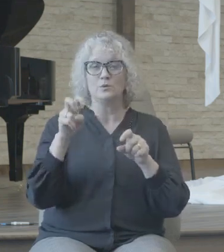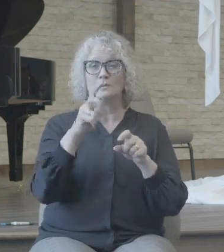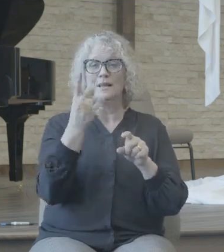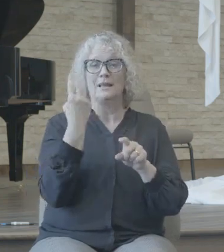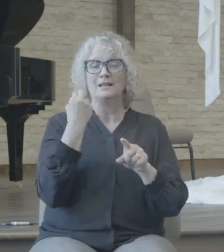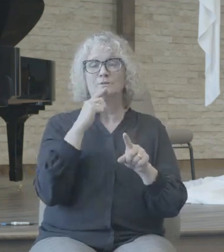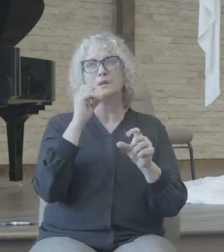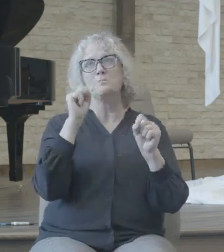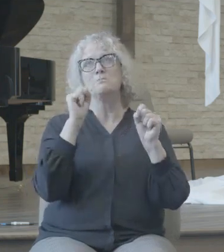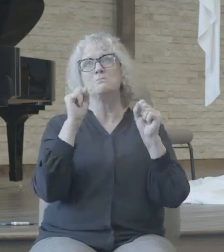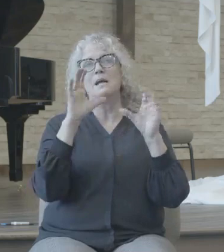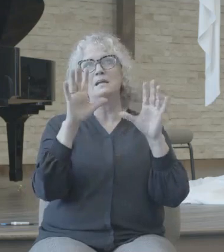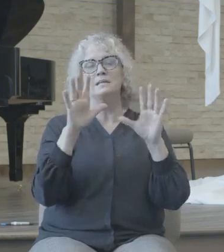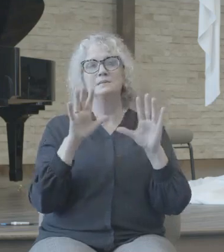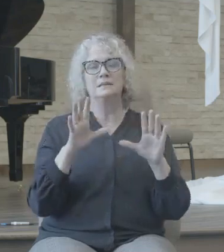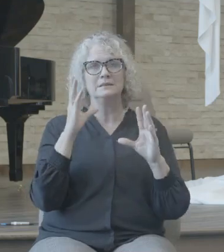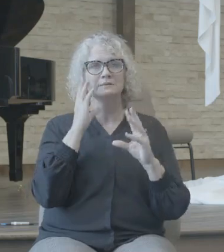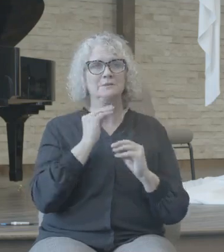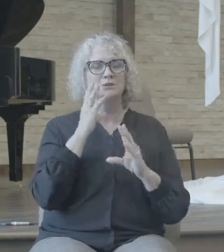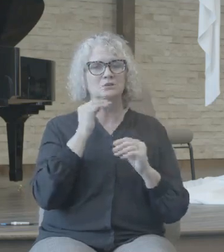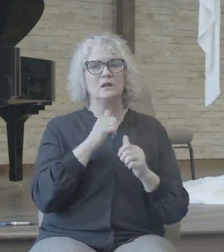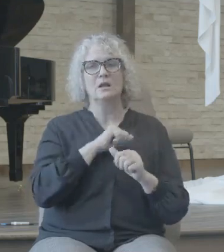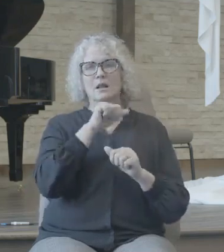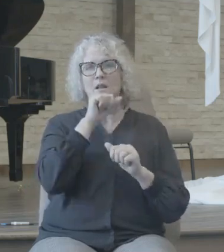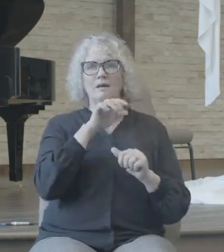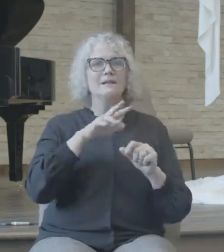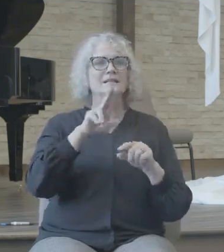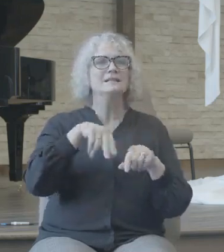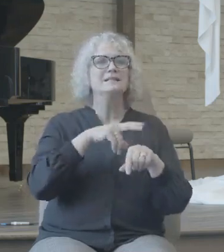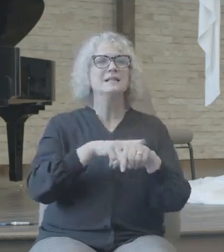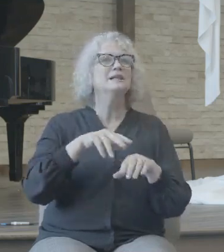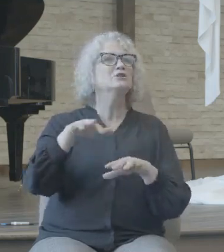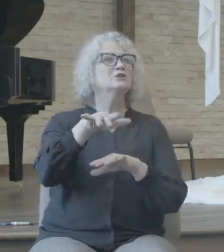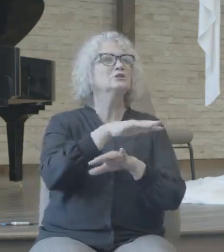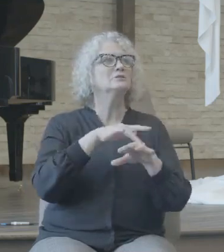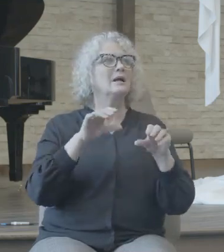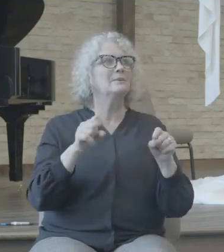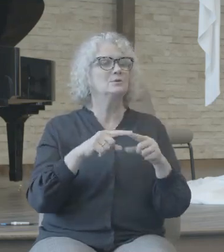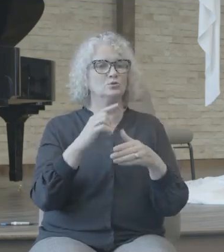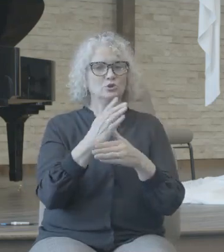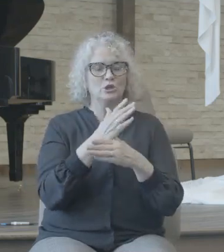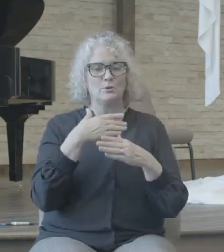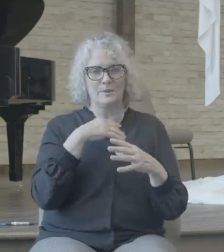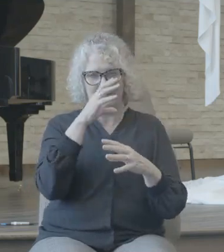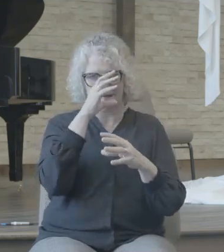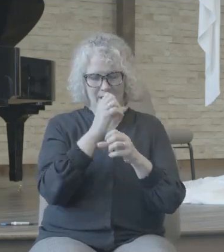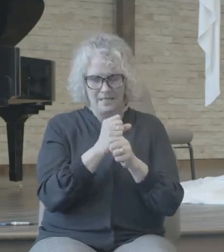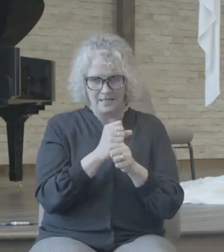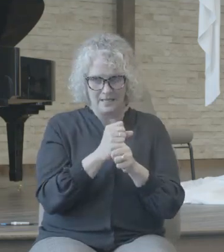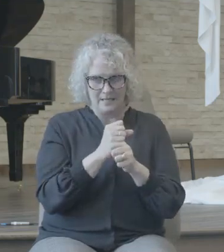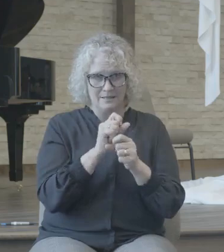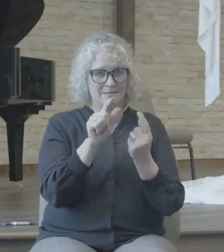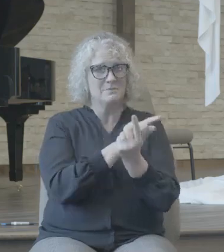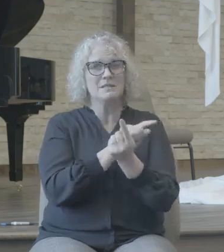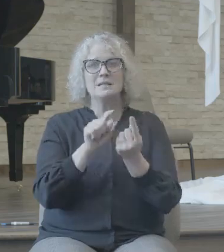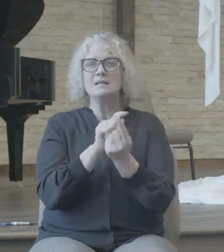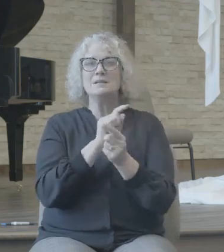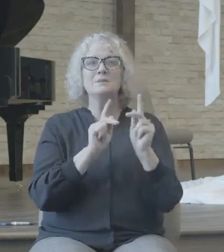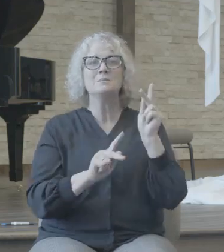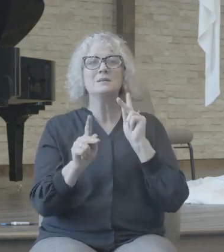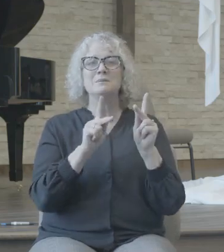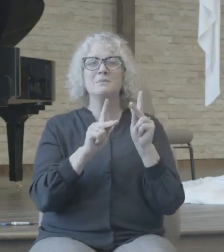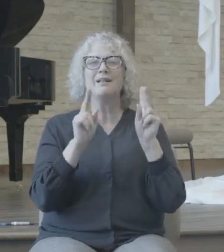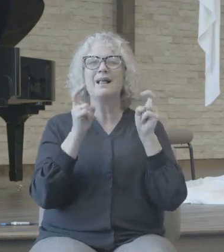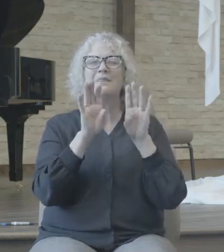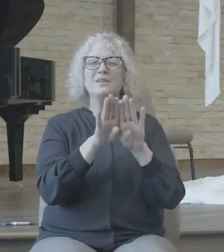amazing experience. I loved being out in nature and being able to share my faith and meet people at the door and talk to them